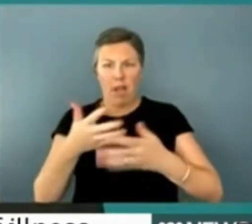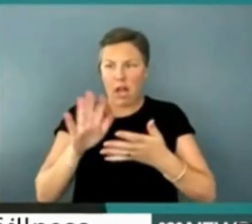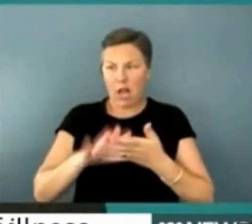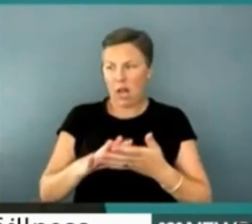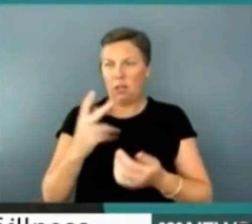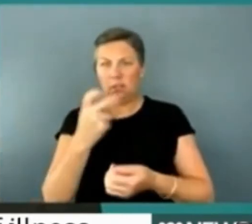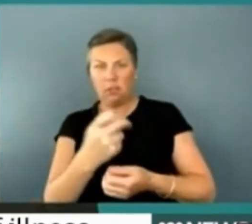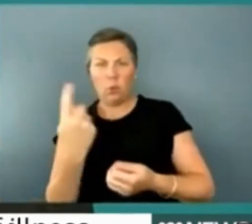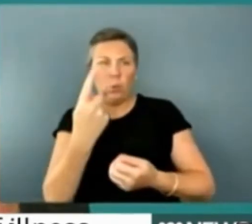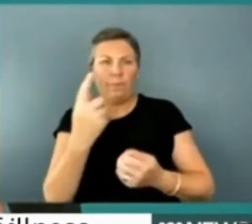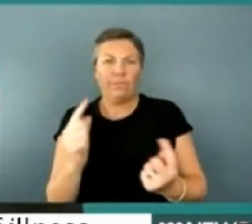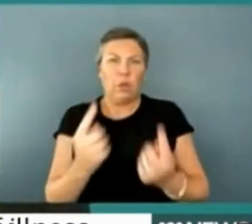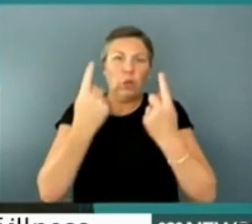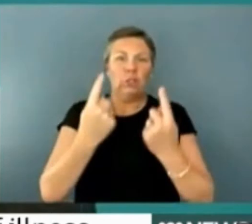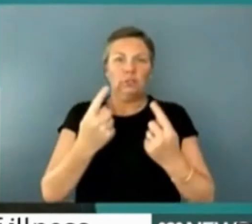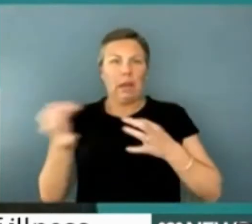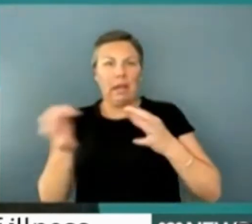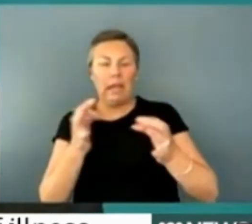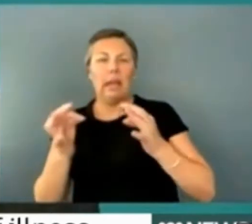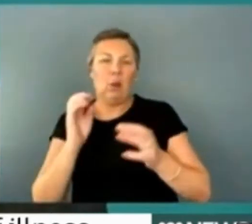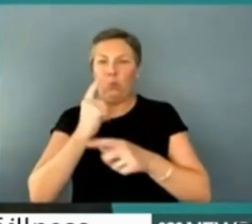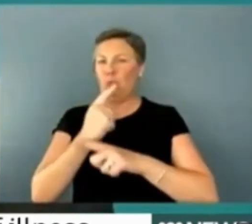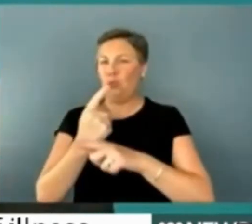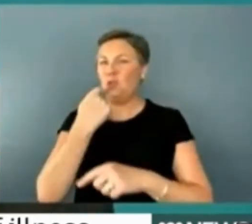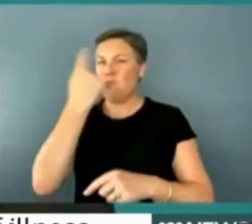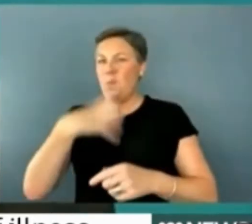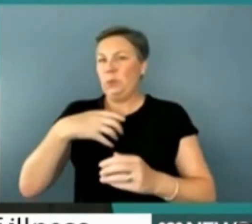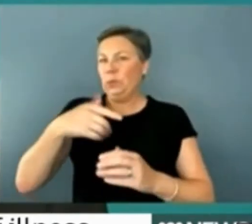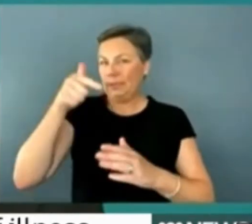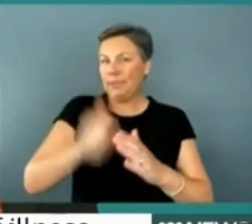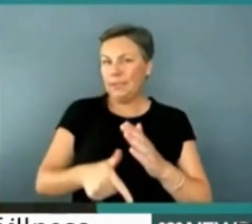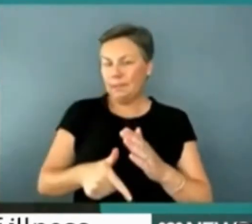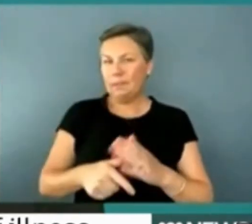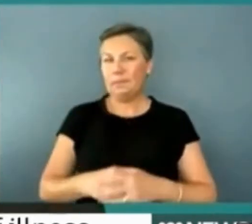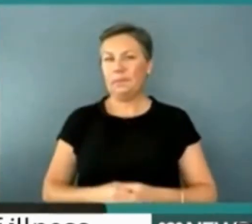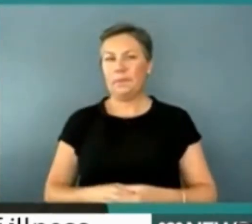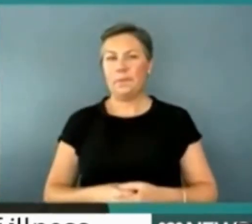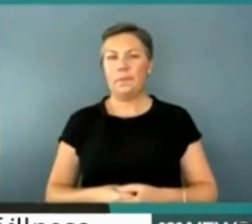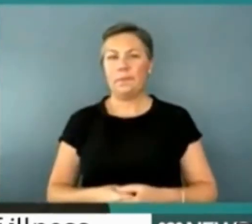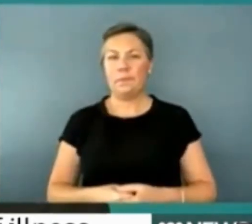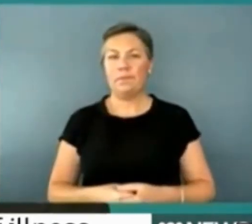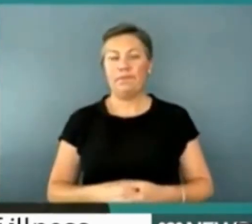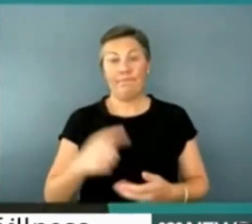strategy. So there are various components to this work. We firstly have to